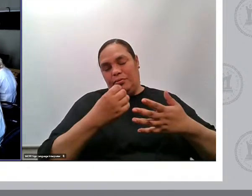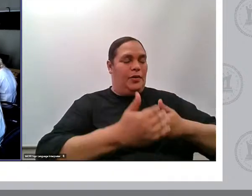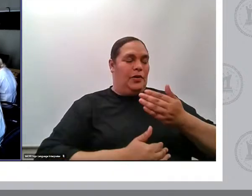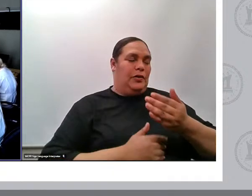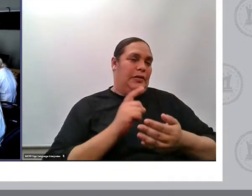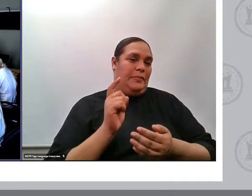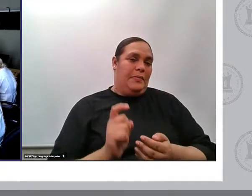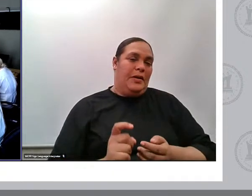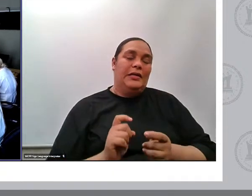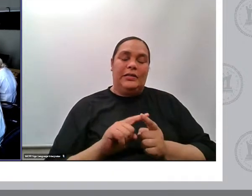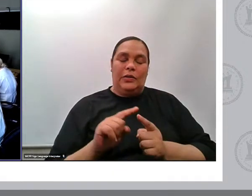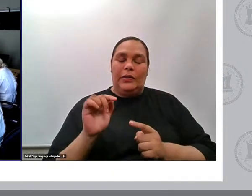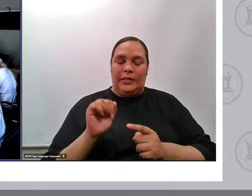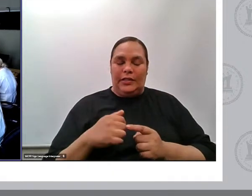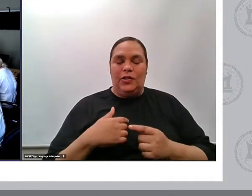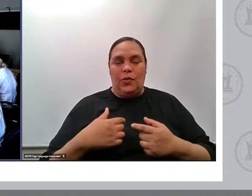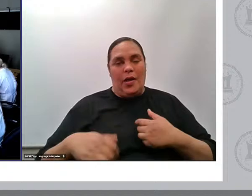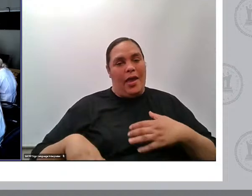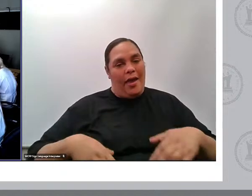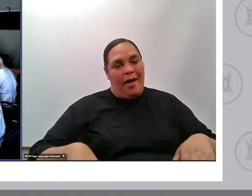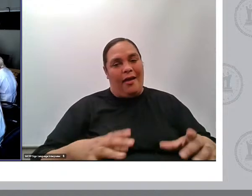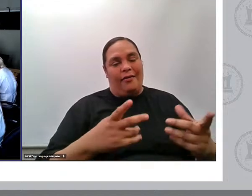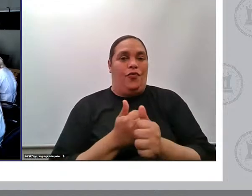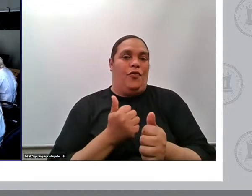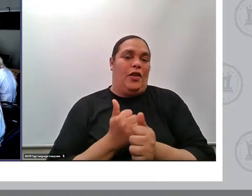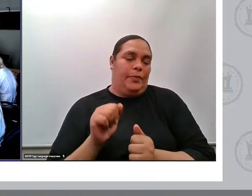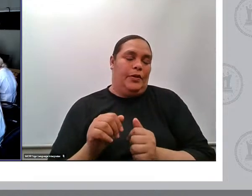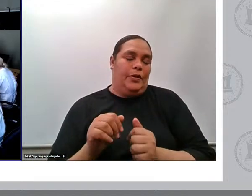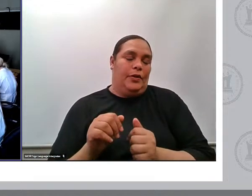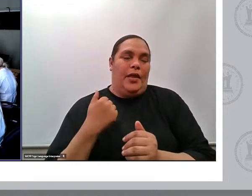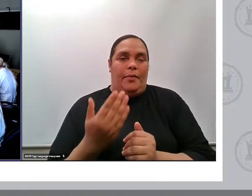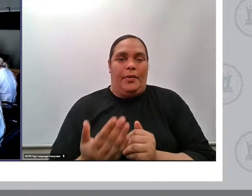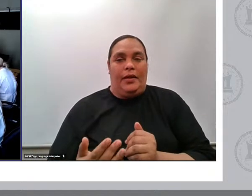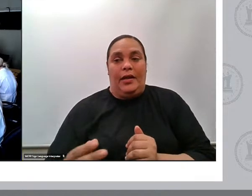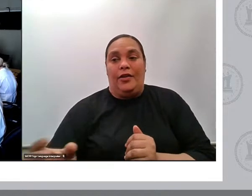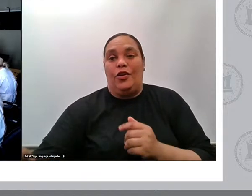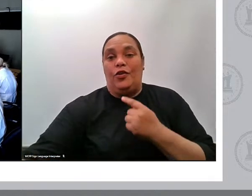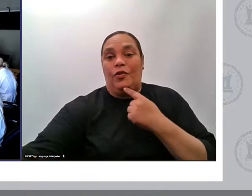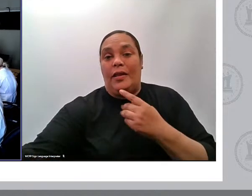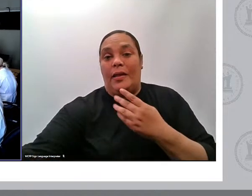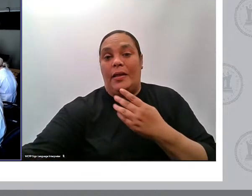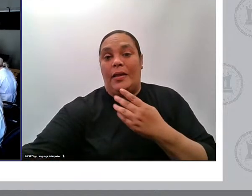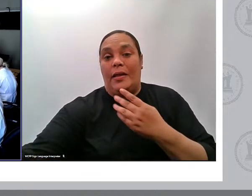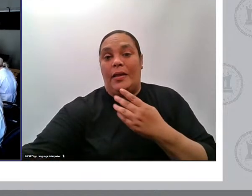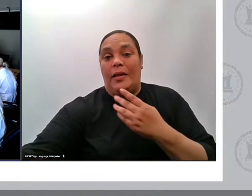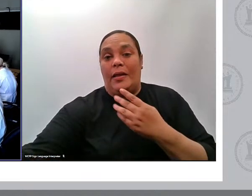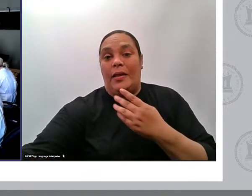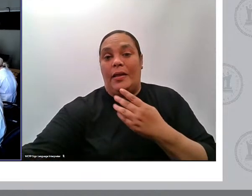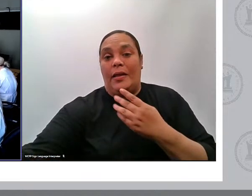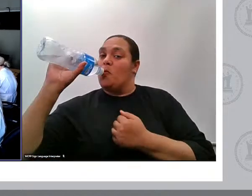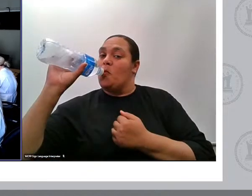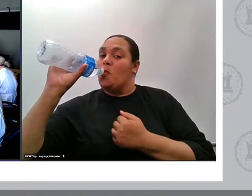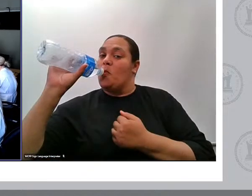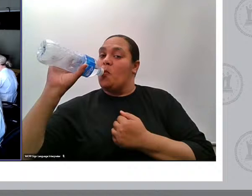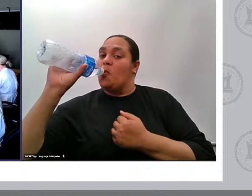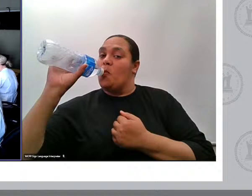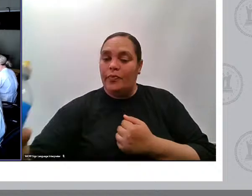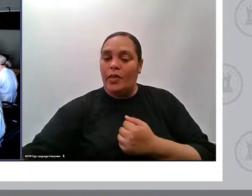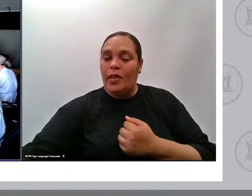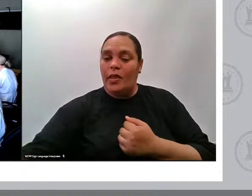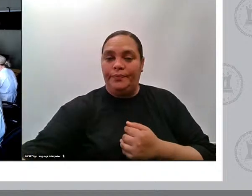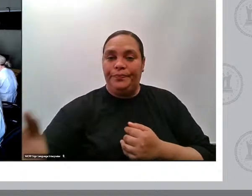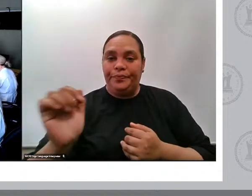So yes, we do actively would follow up with an applicant to say, please, could you send in a